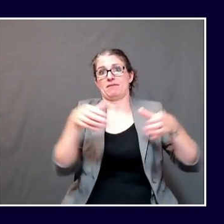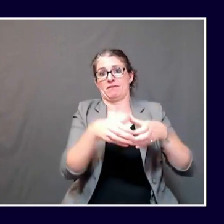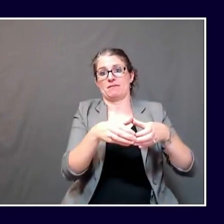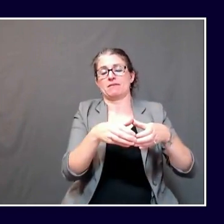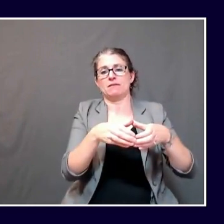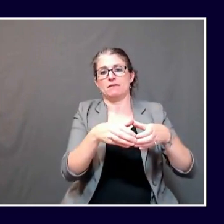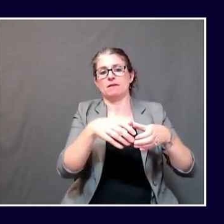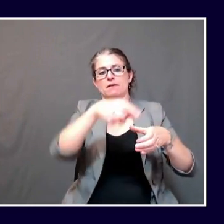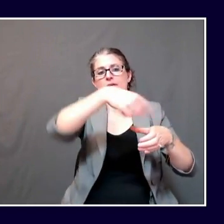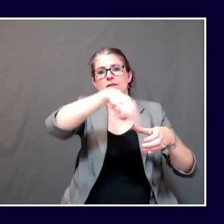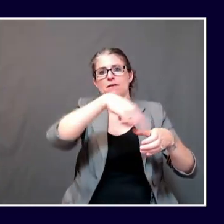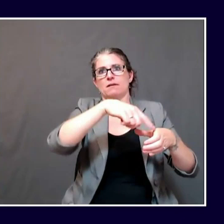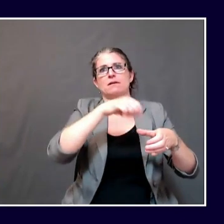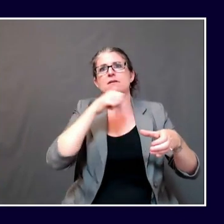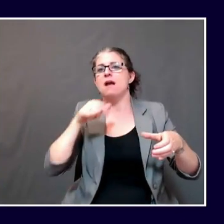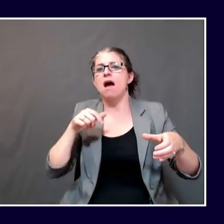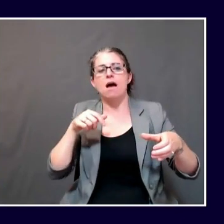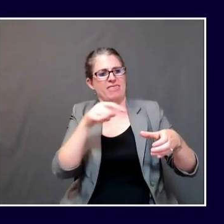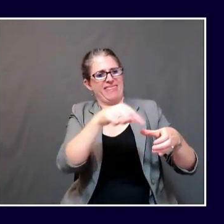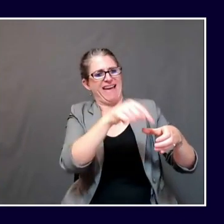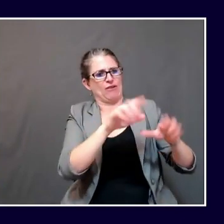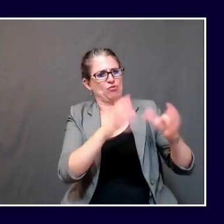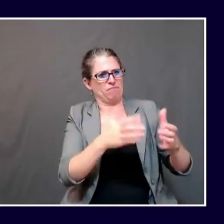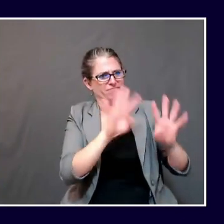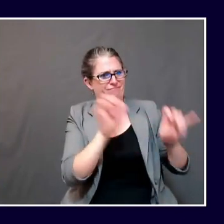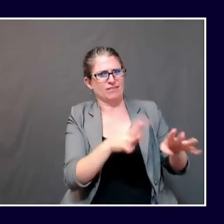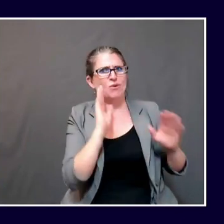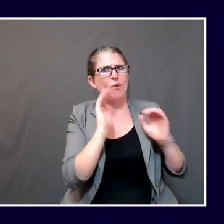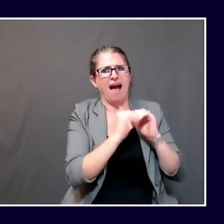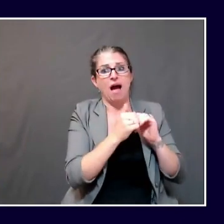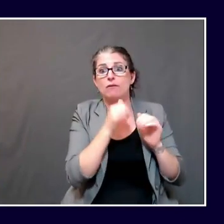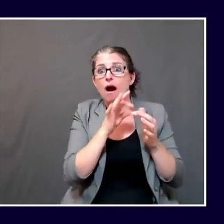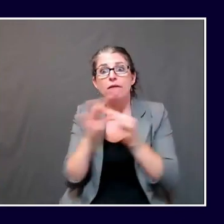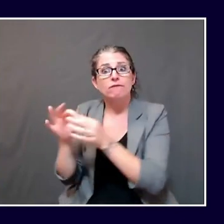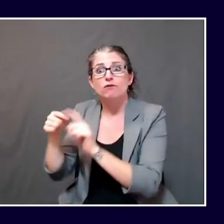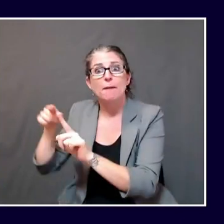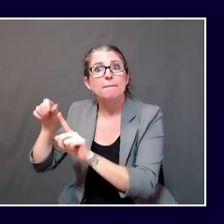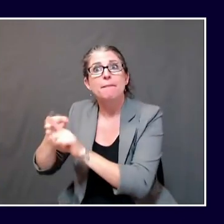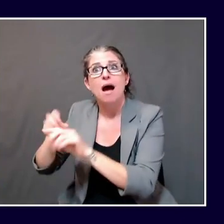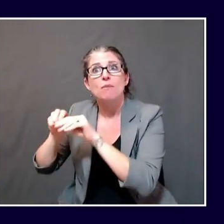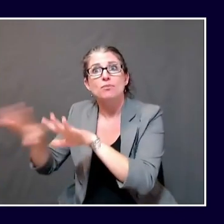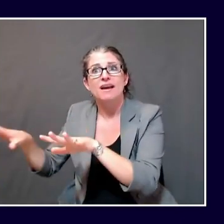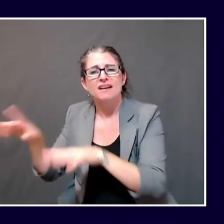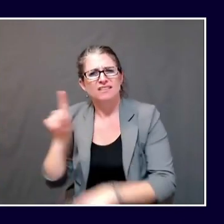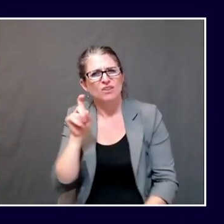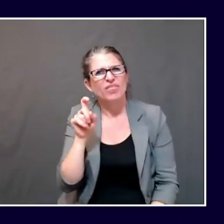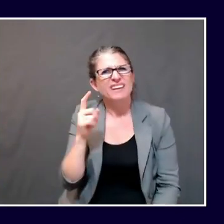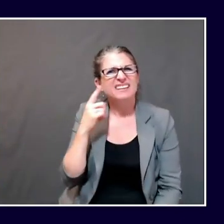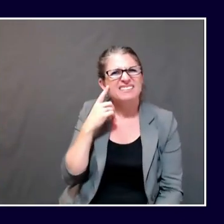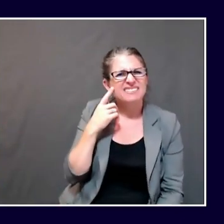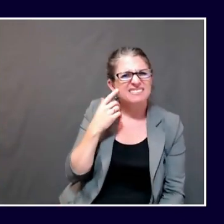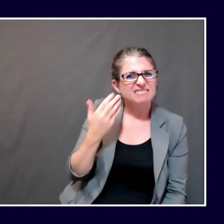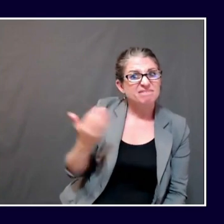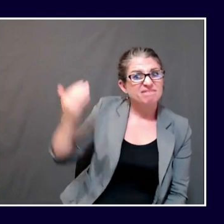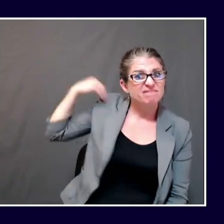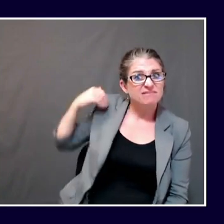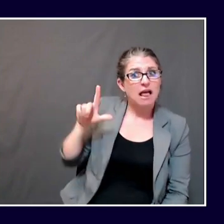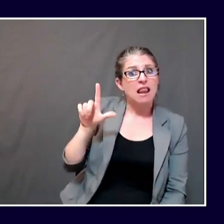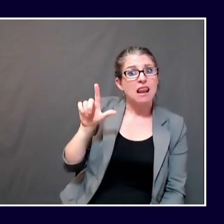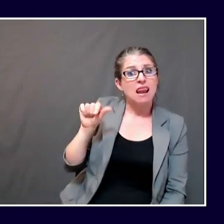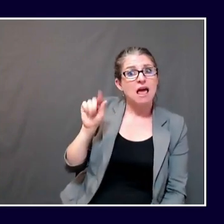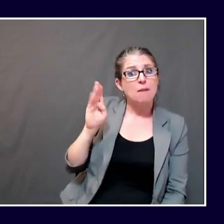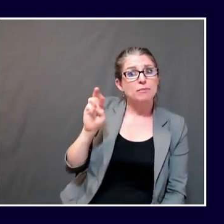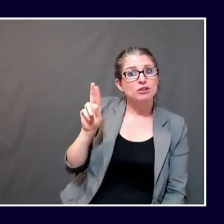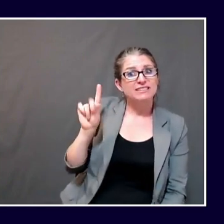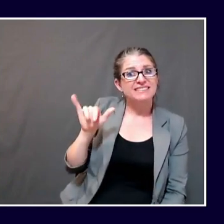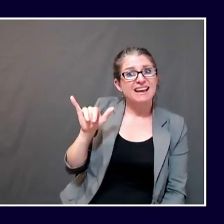maybe, Labor Day activities or schools reopening, or are you seeing any patterns or trends?